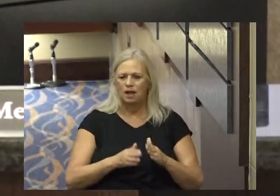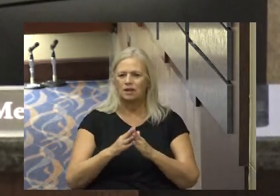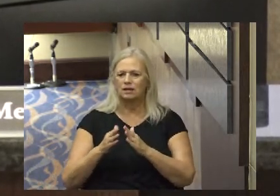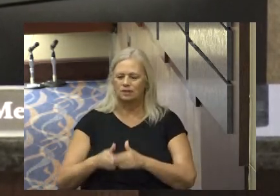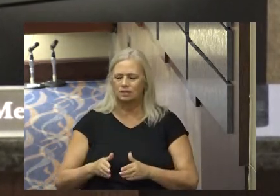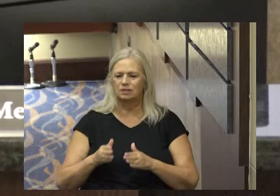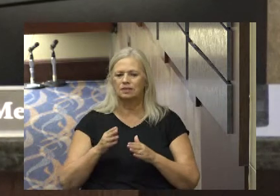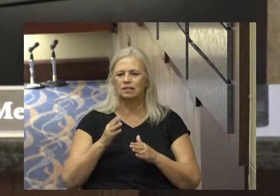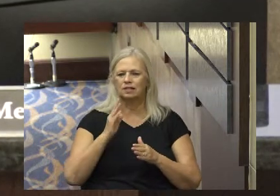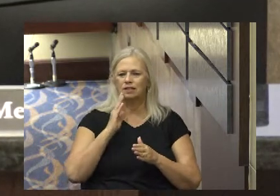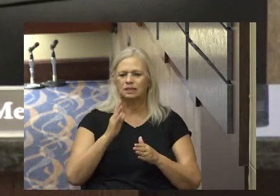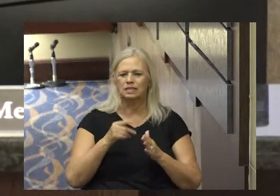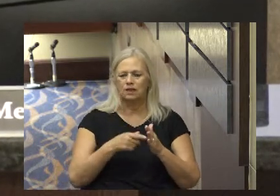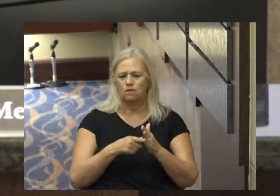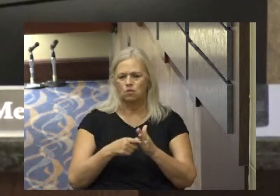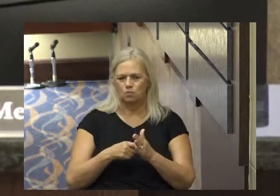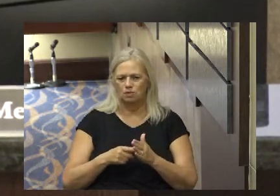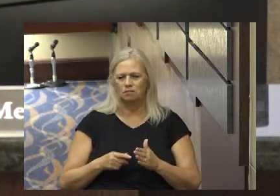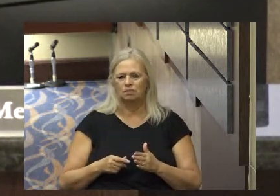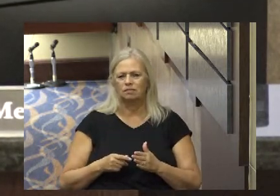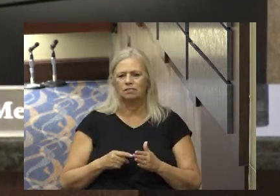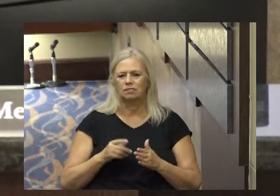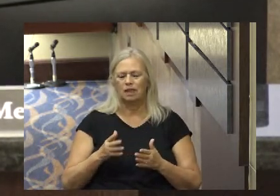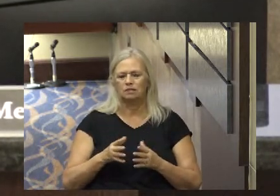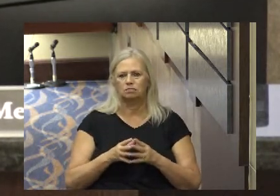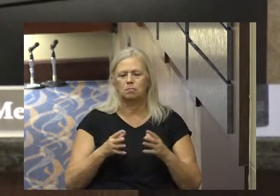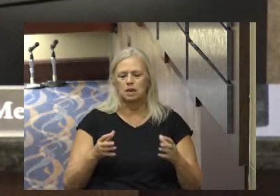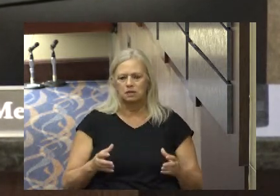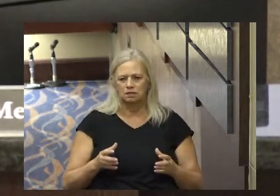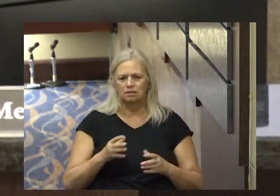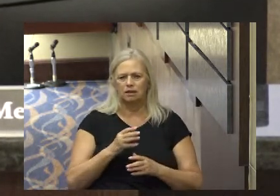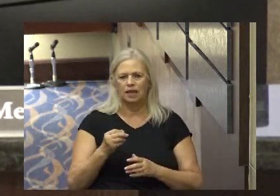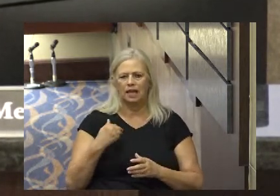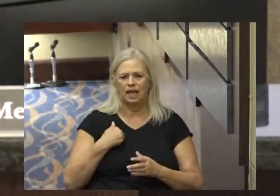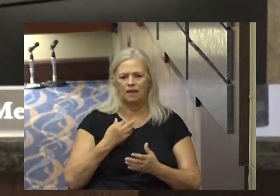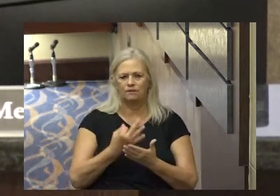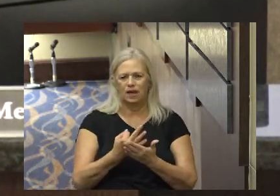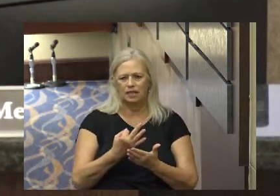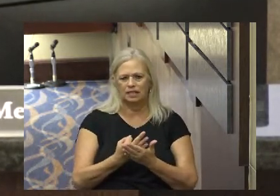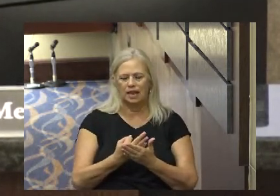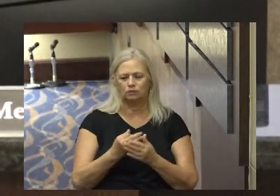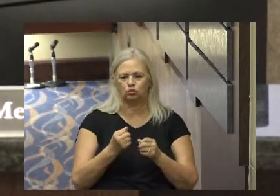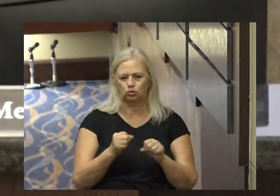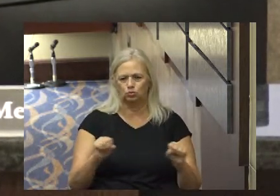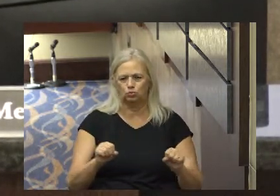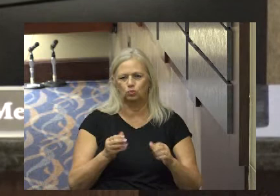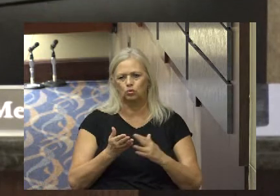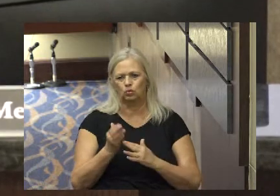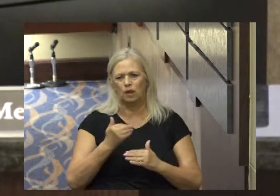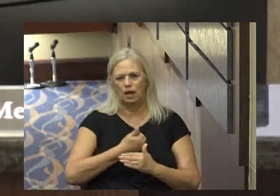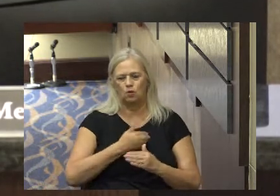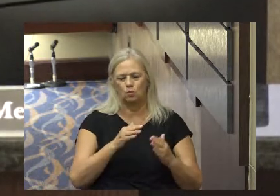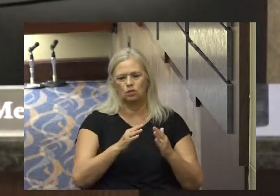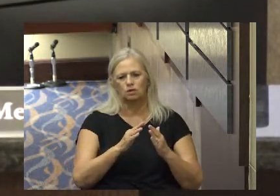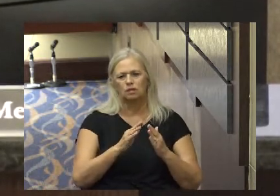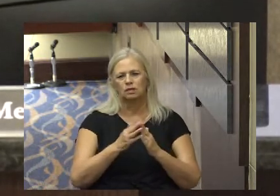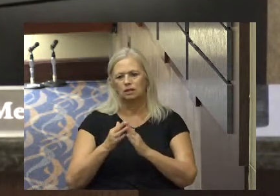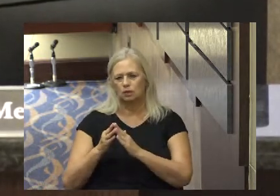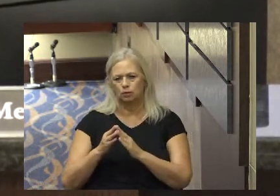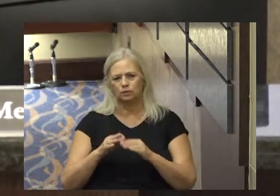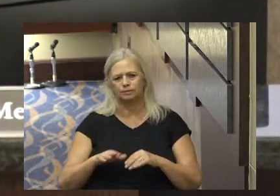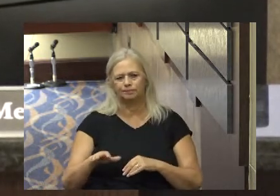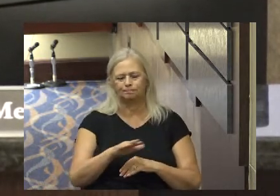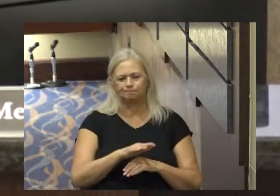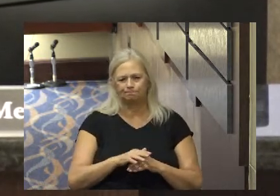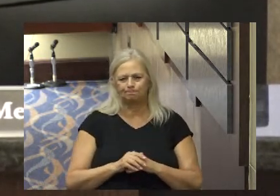stock, is abundant, and that we are building financial security through housing in our community. So thank you. Homeownership is so critical,